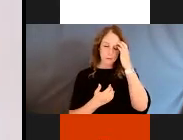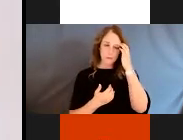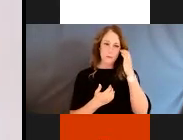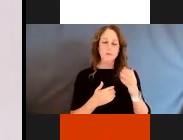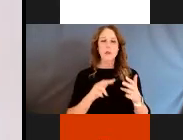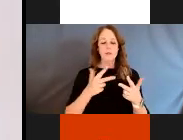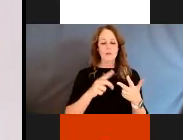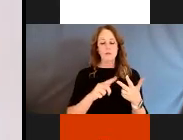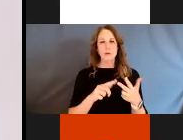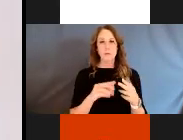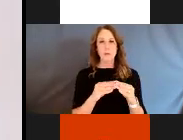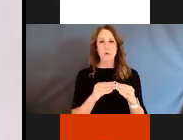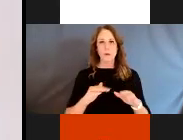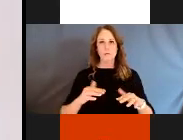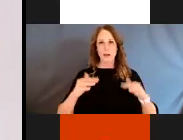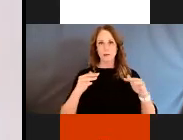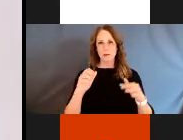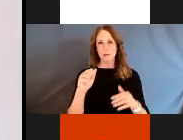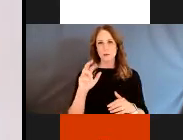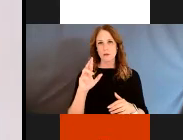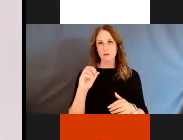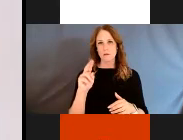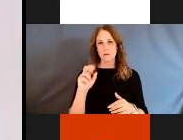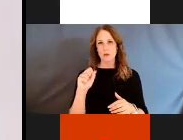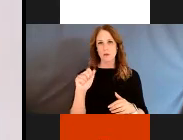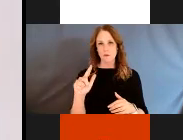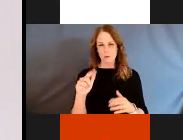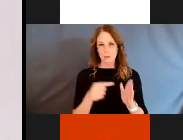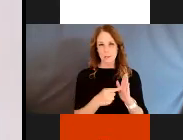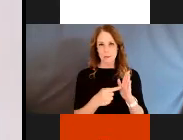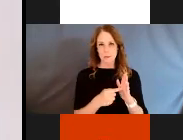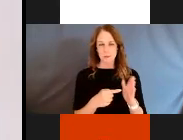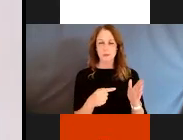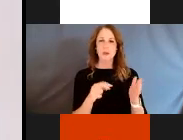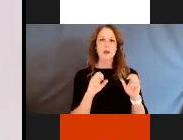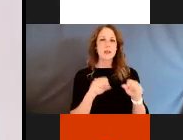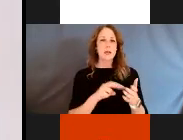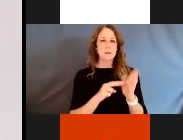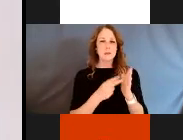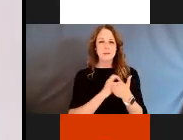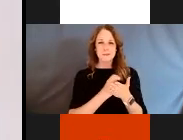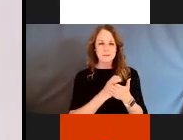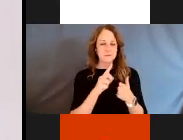arousal symptoms. Arousal symptoms include things like difficulty sleeping,